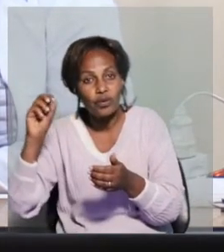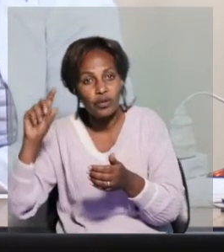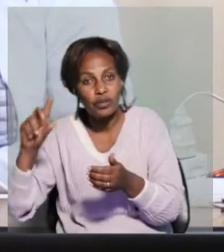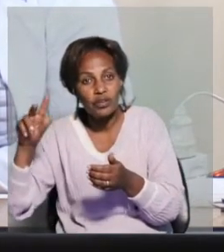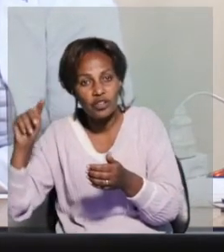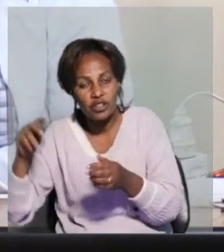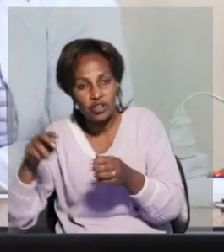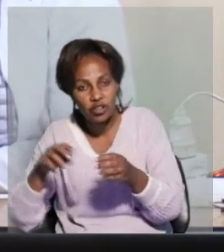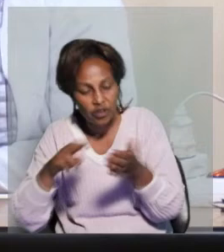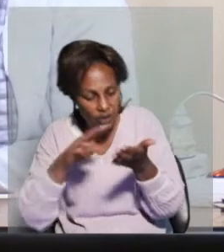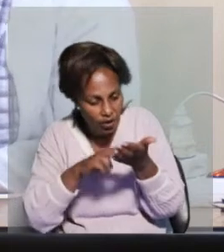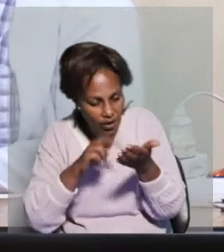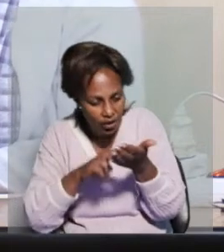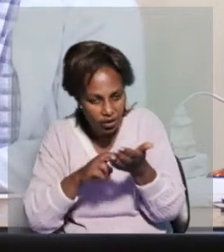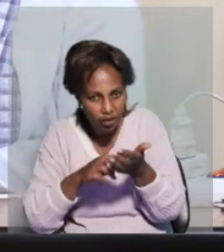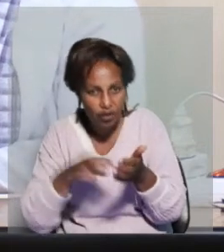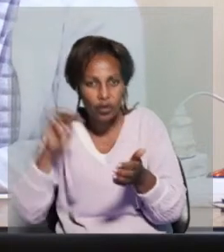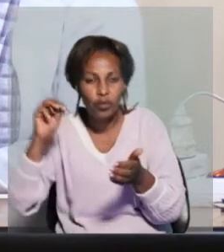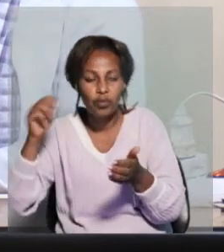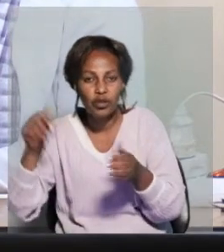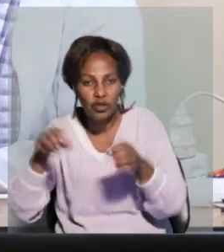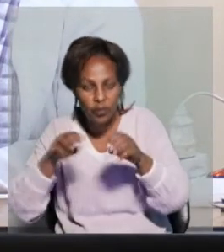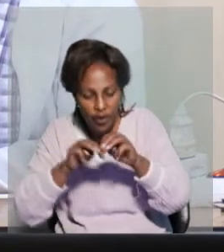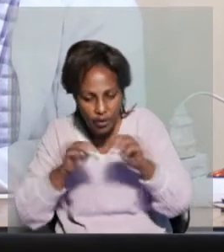reading on that multimeter is